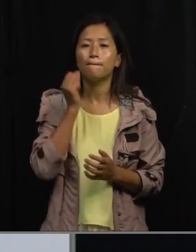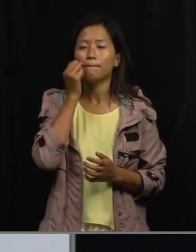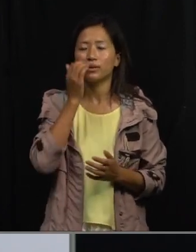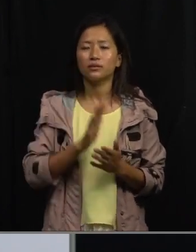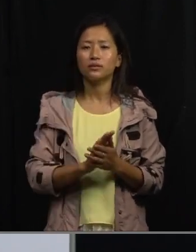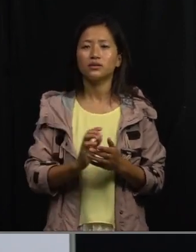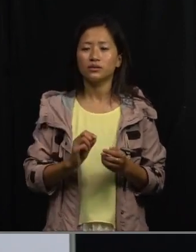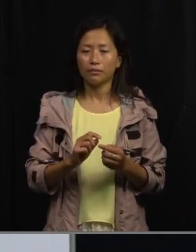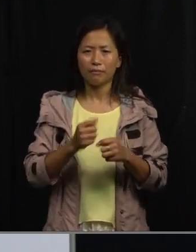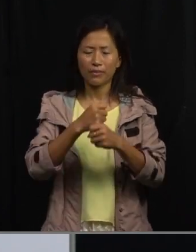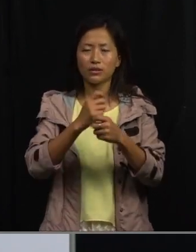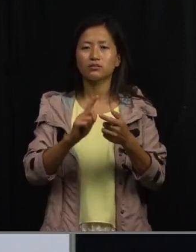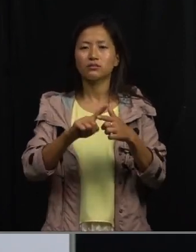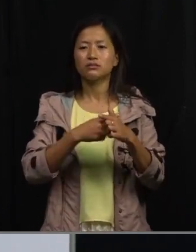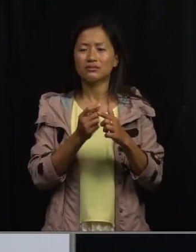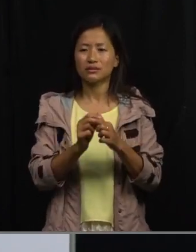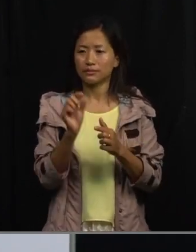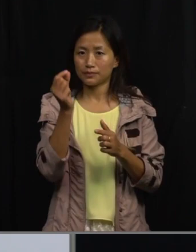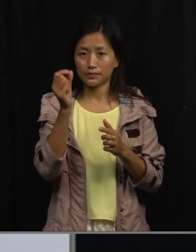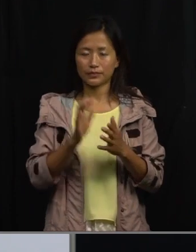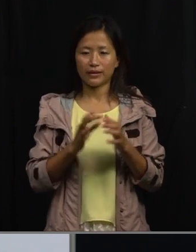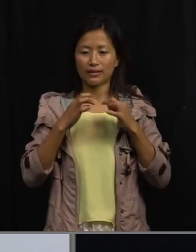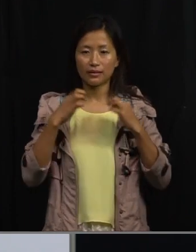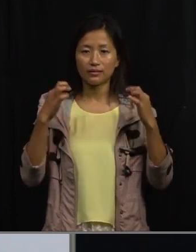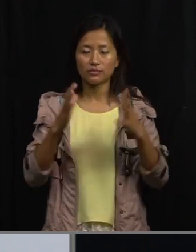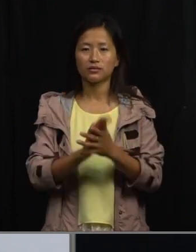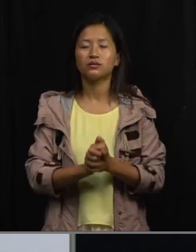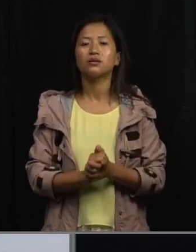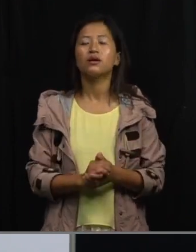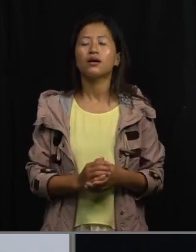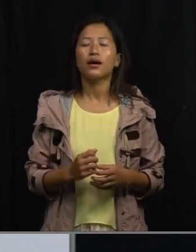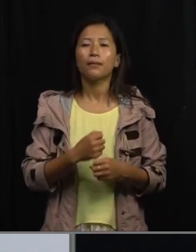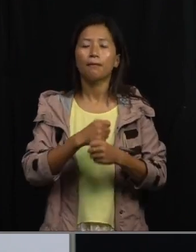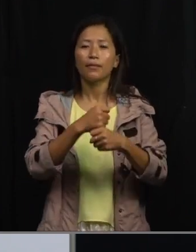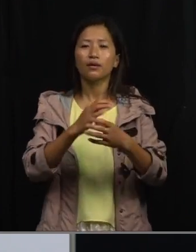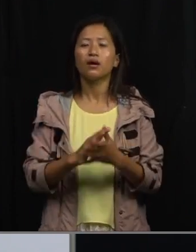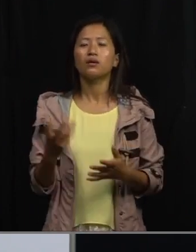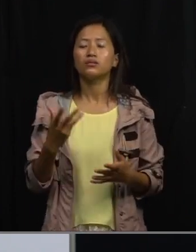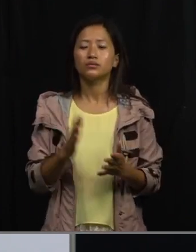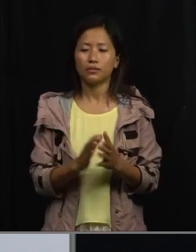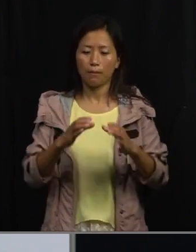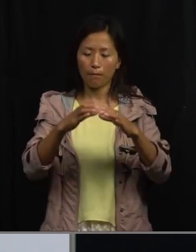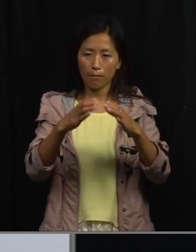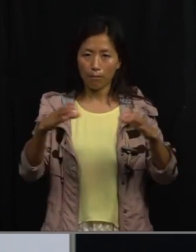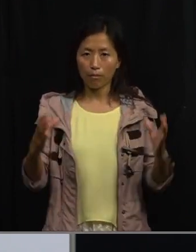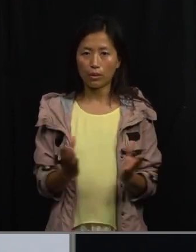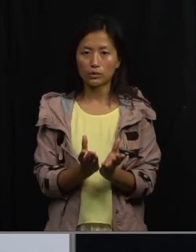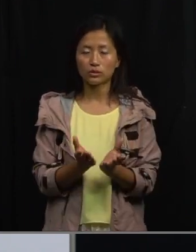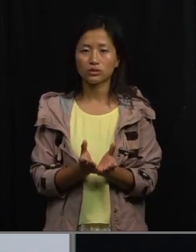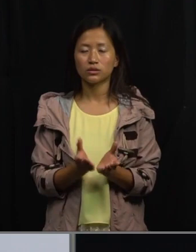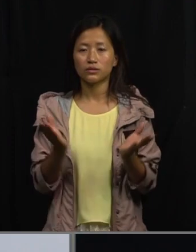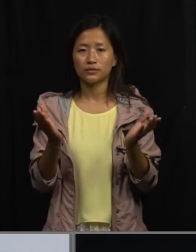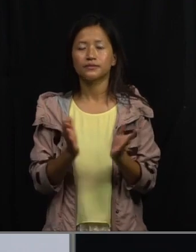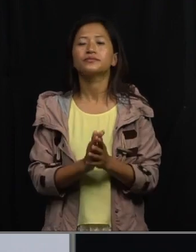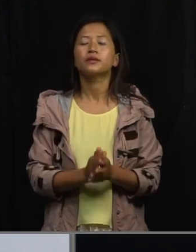make jewelry, and also they know how to make pots. And in the later stage, the pots